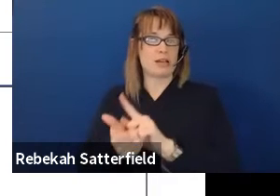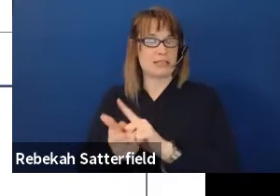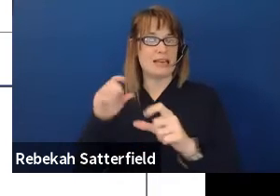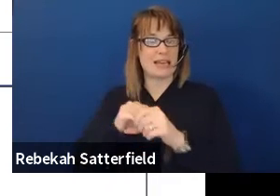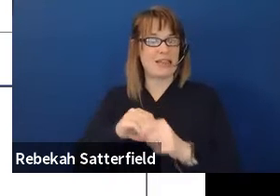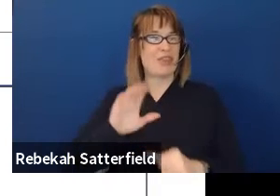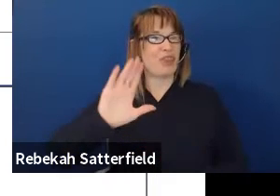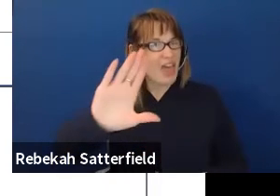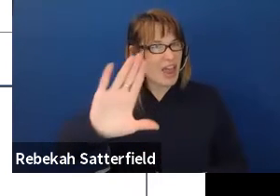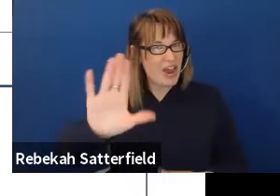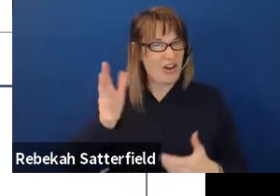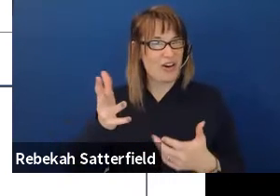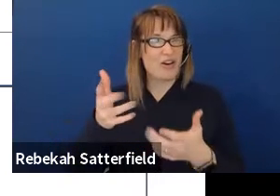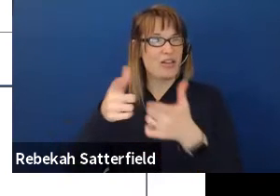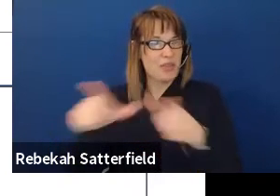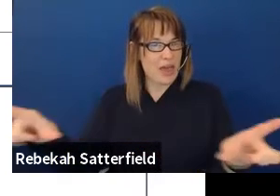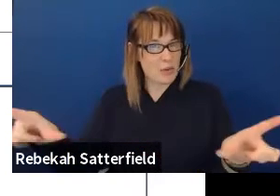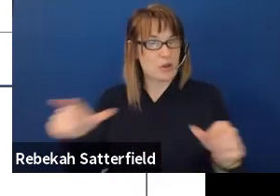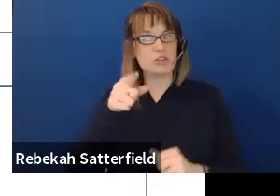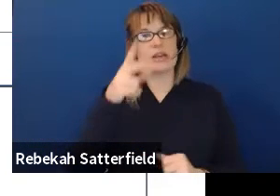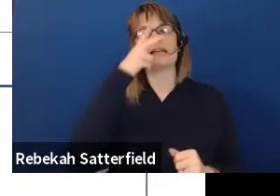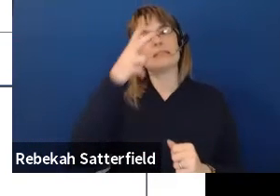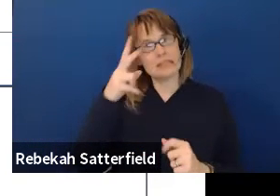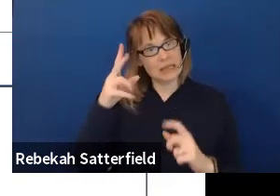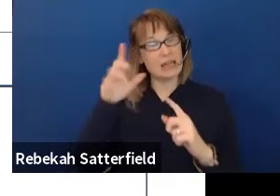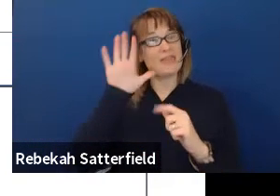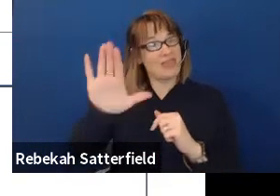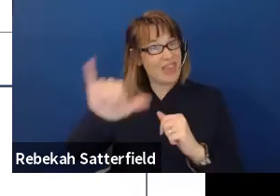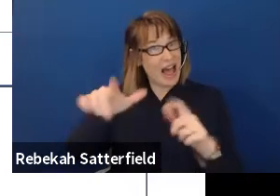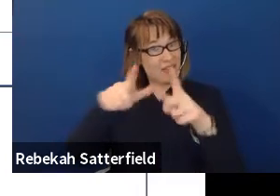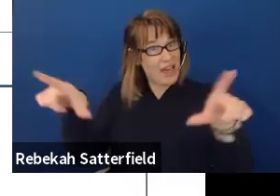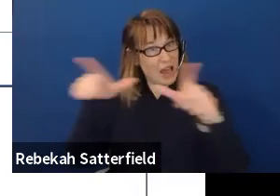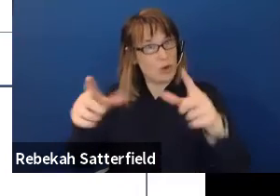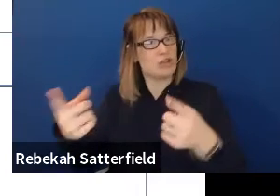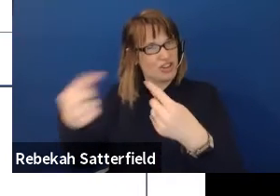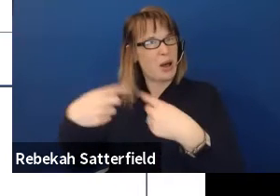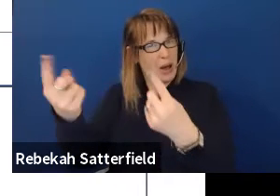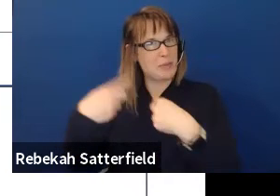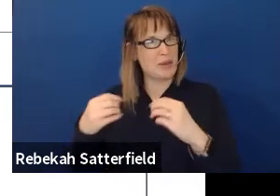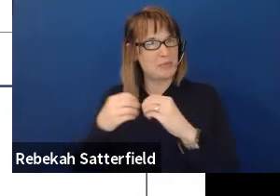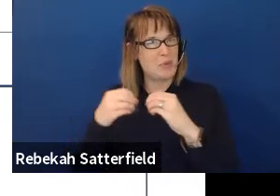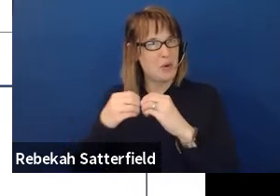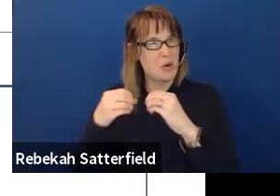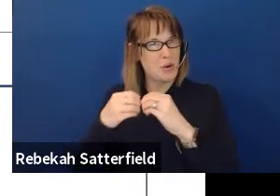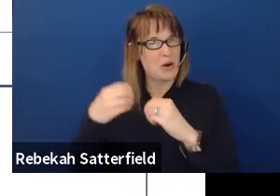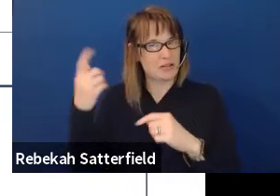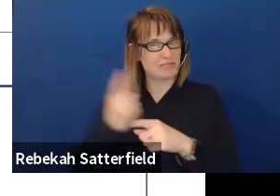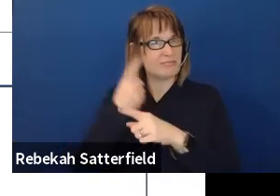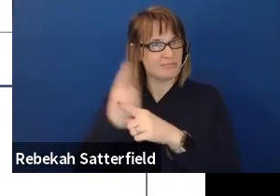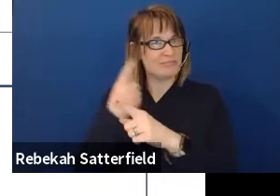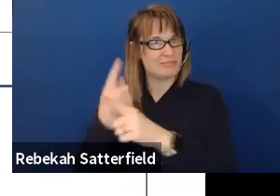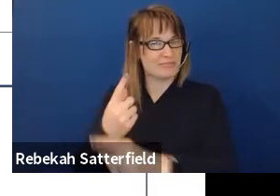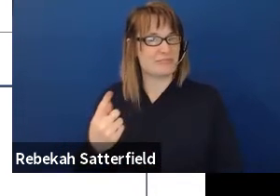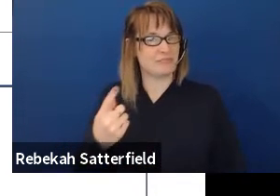population they're specifically serving, and they've seen the increase of their appointments just being held. A lot of our clients come on, and